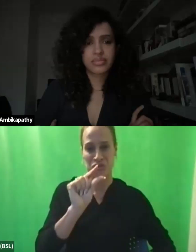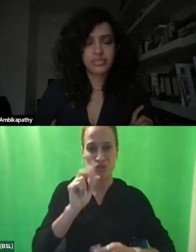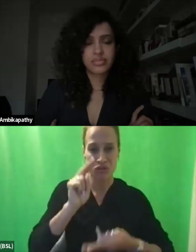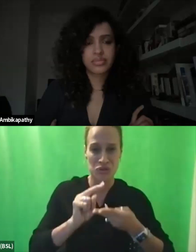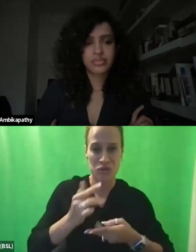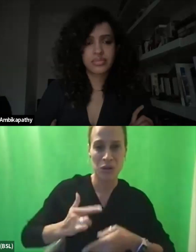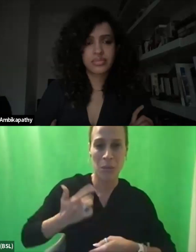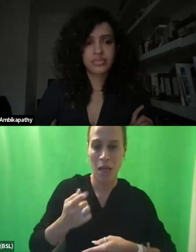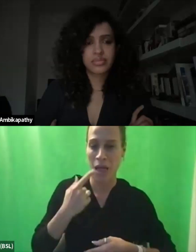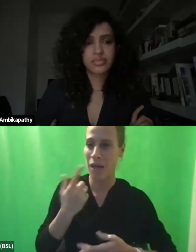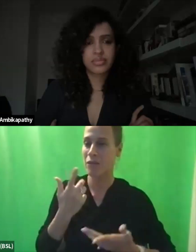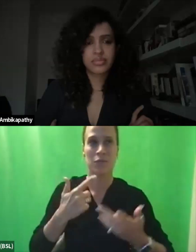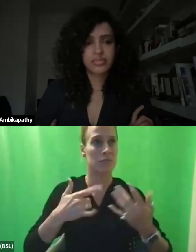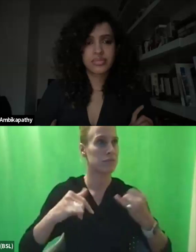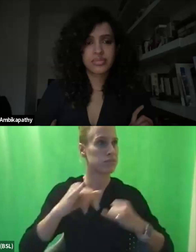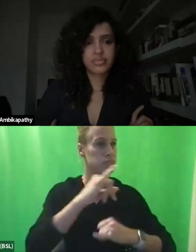debauchery and decadence.